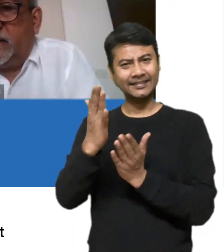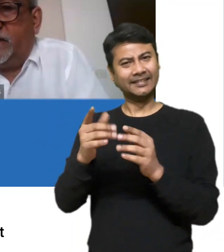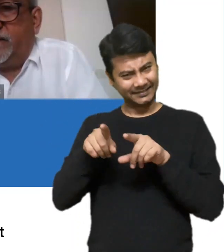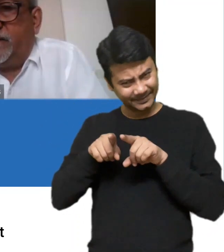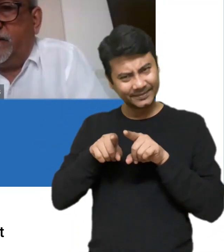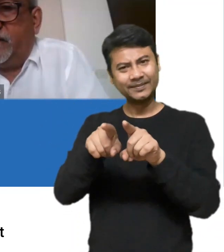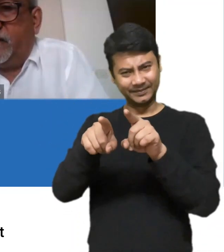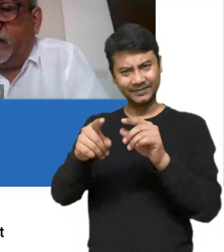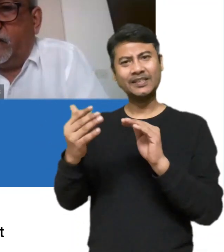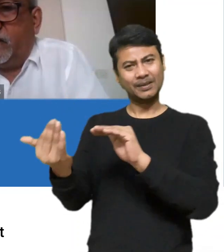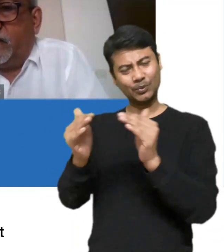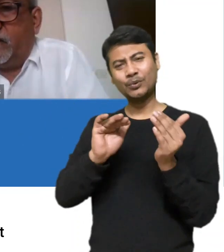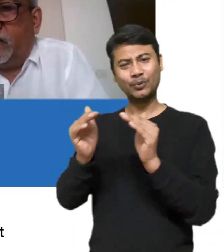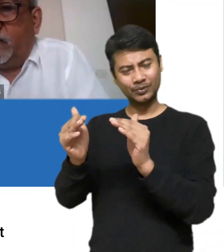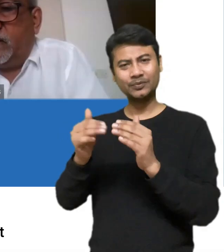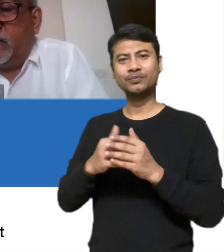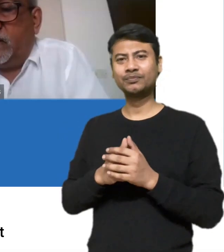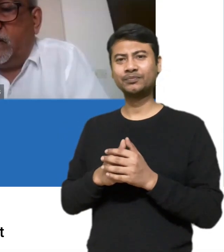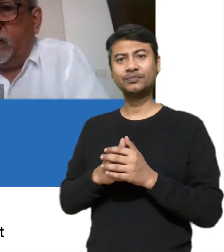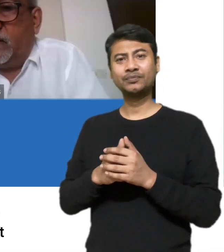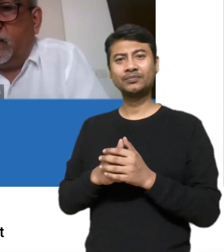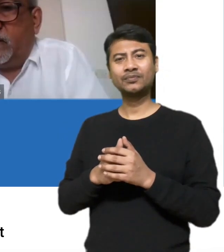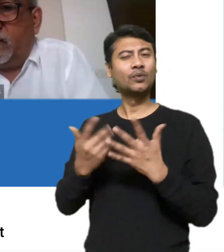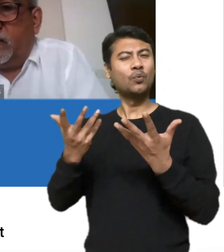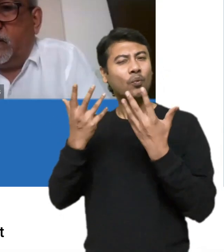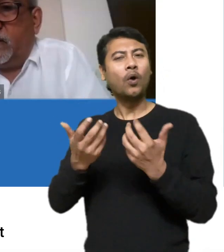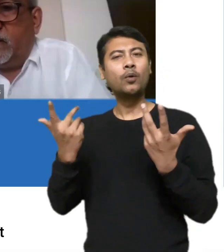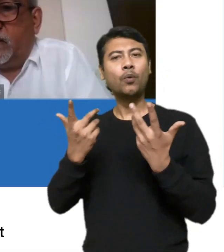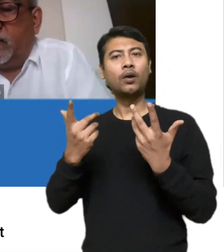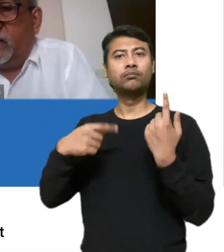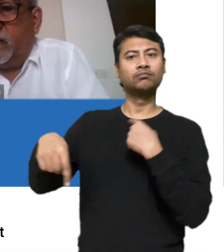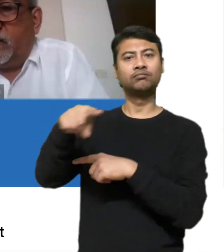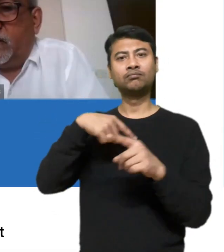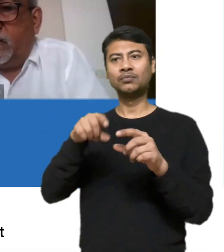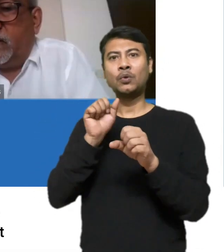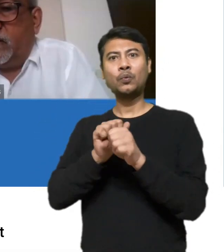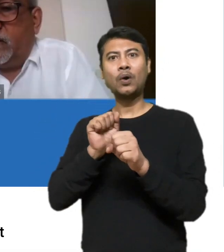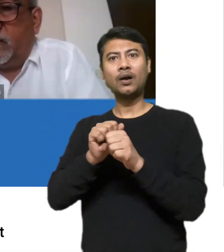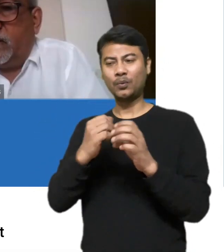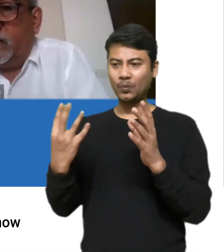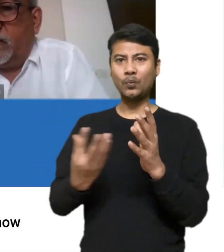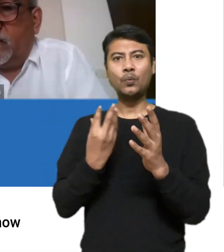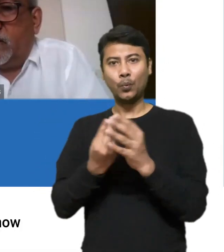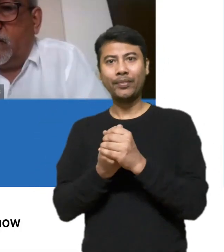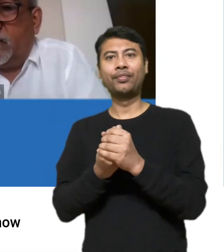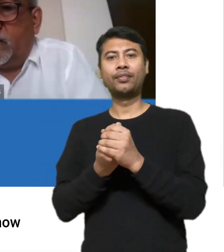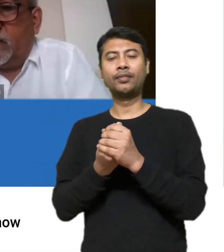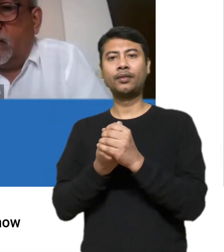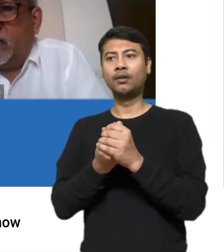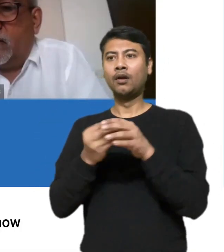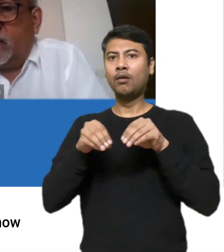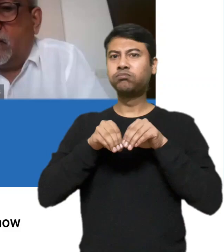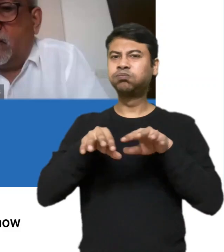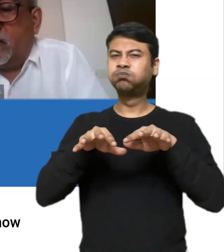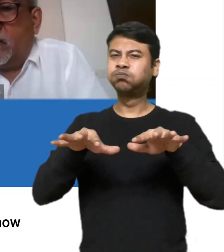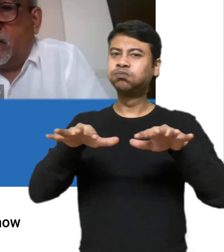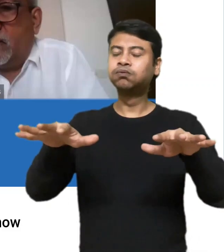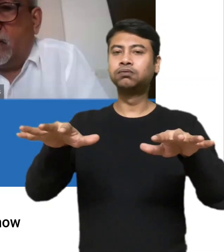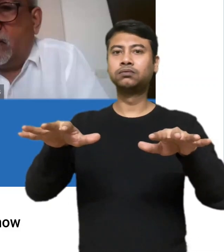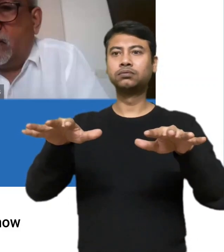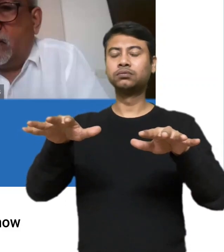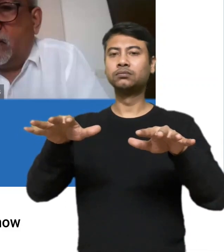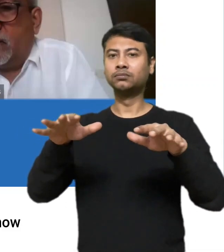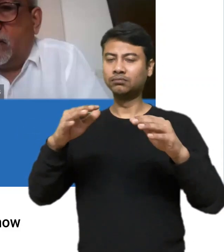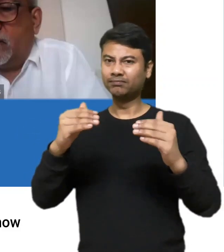make sure that we have mag amplified our collective efforts, magnified it, and this interview is